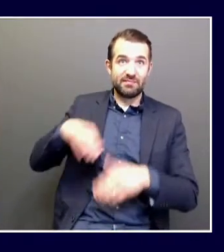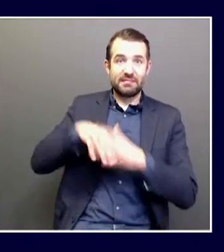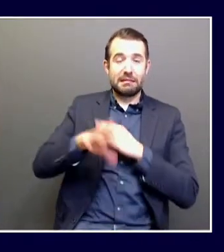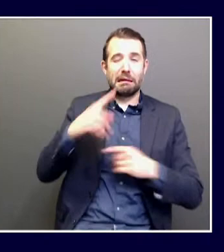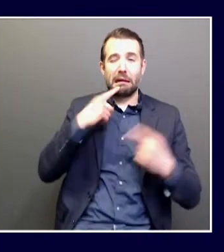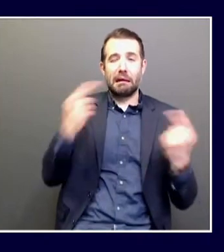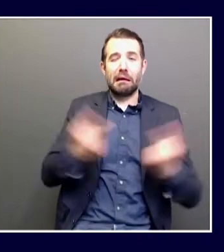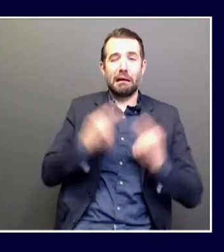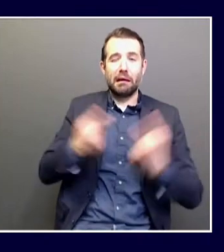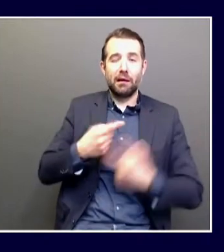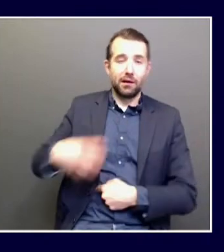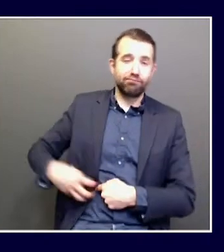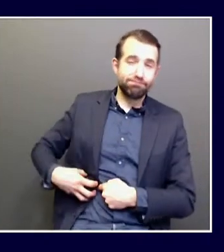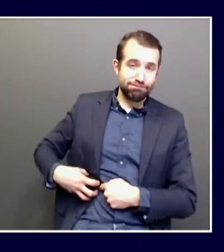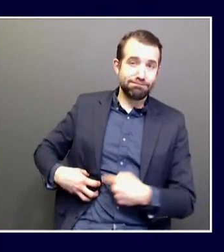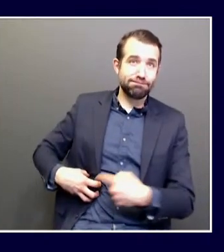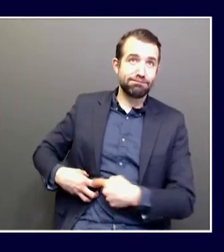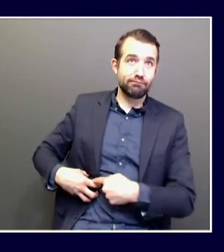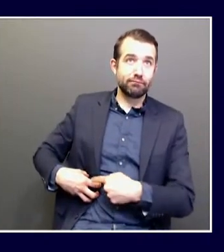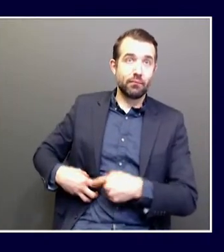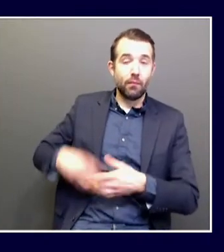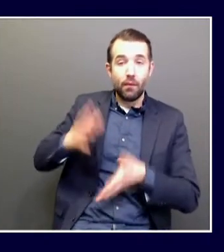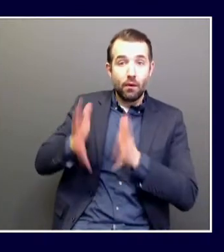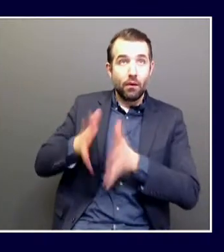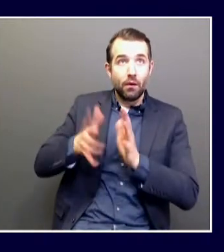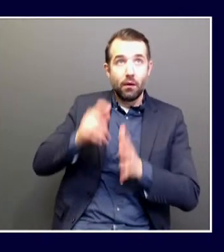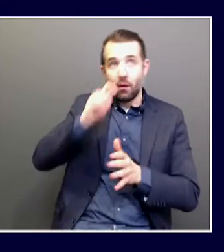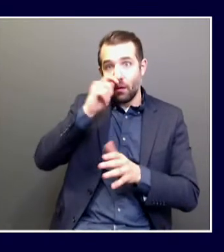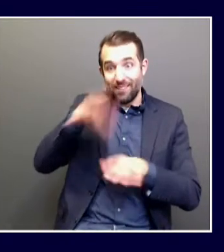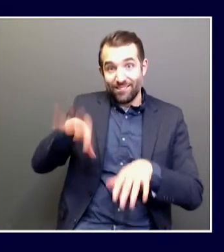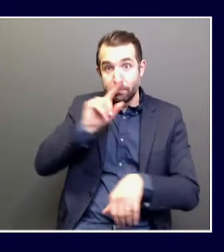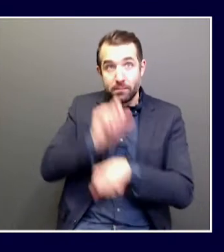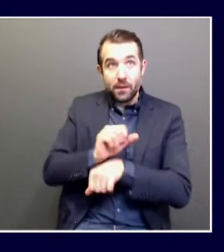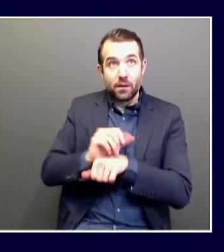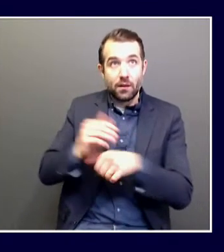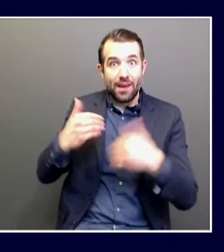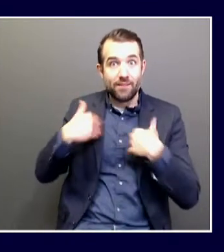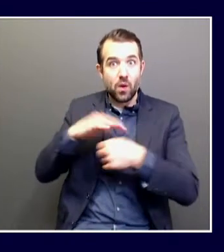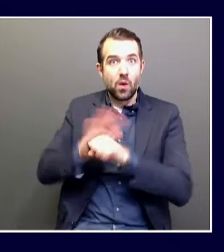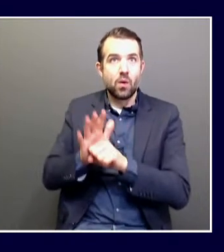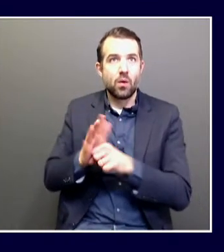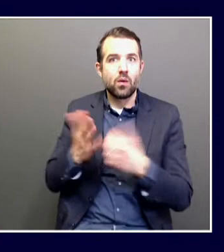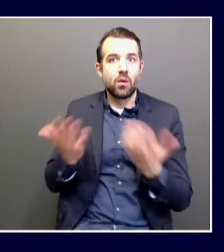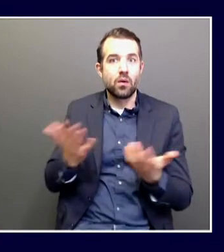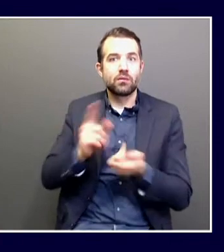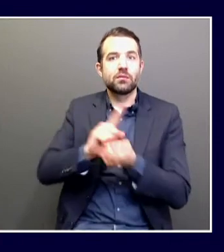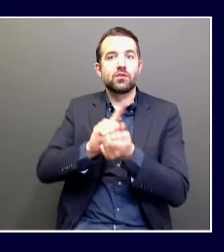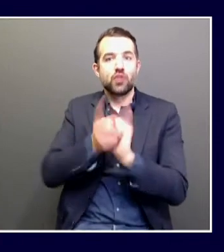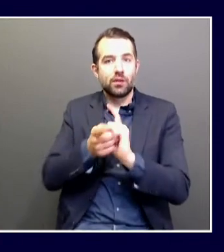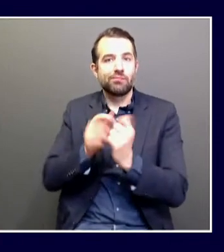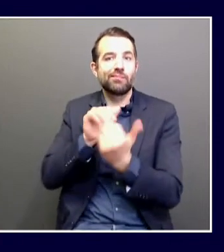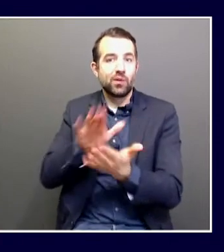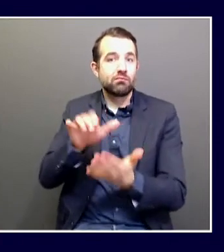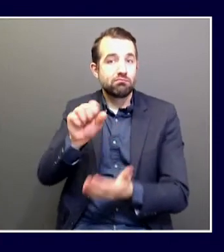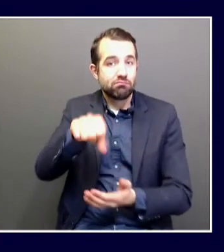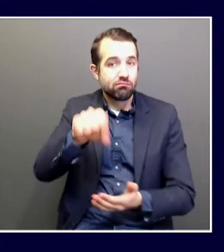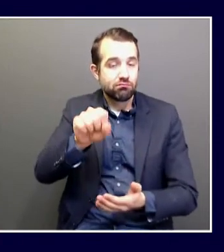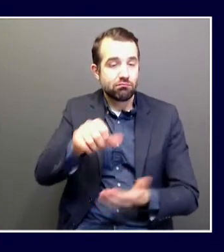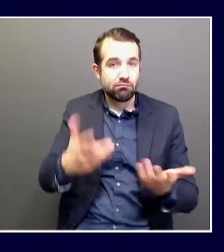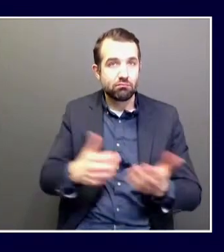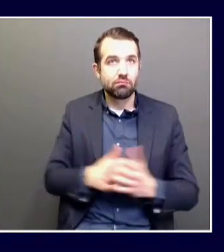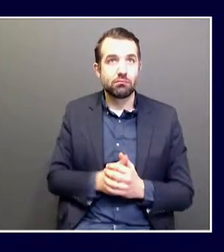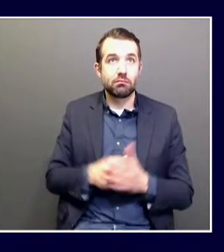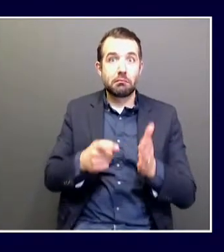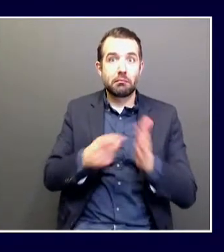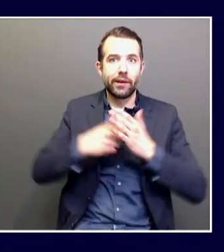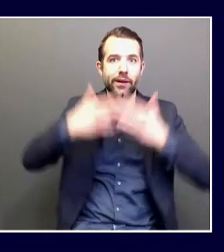absolutely impacts their clinical care. It changes the level of PPE that every single healthcare provider needs to be under. It